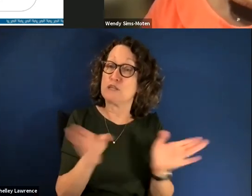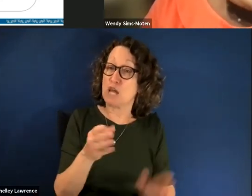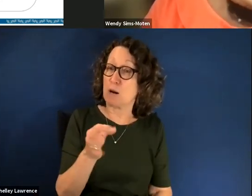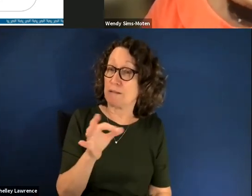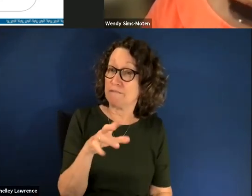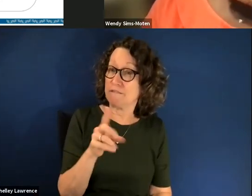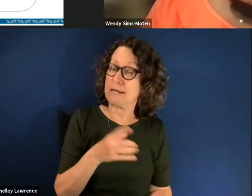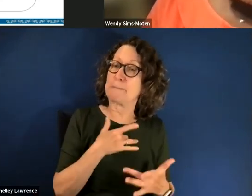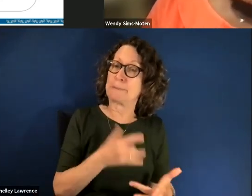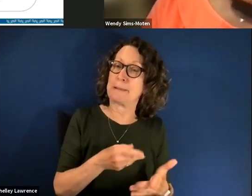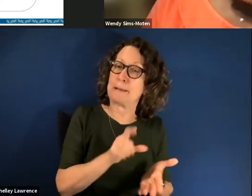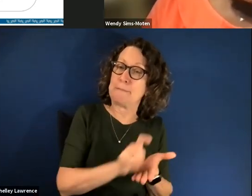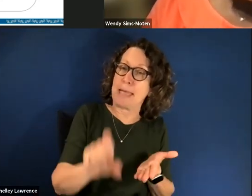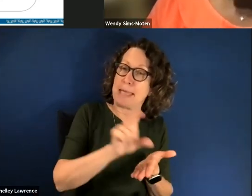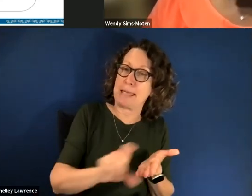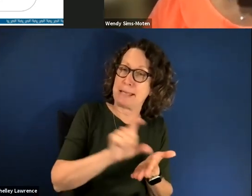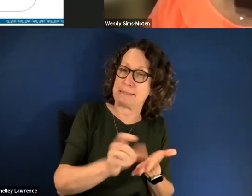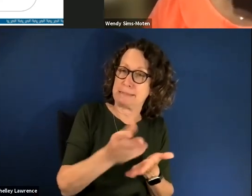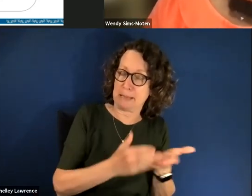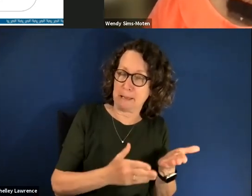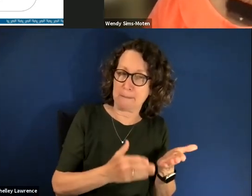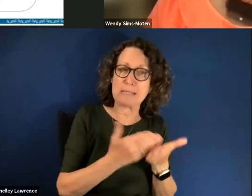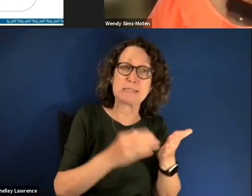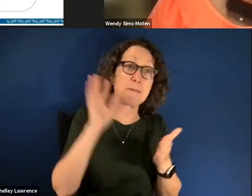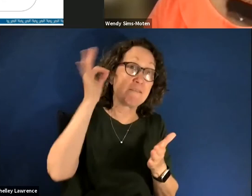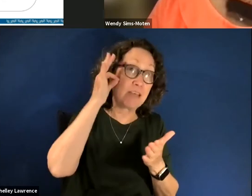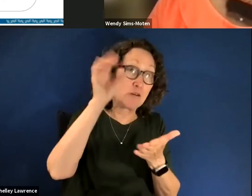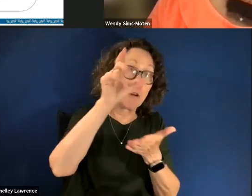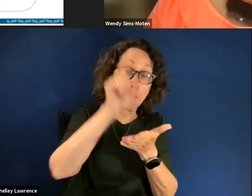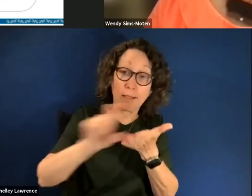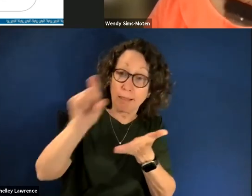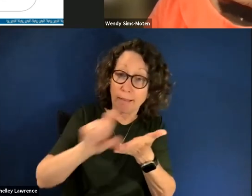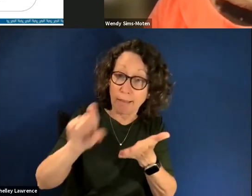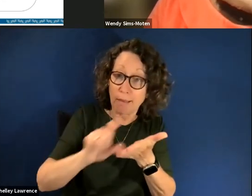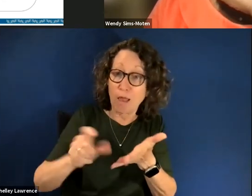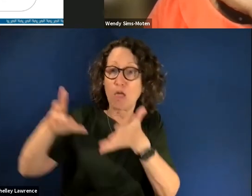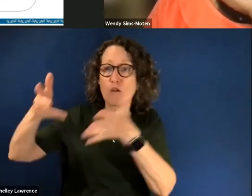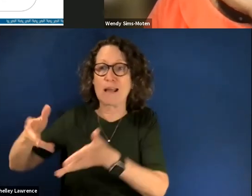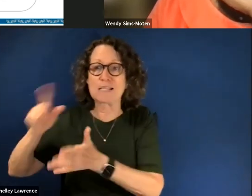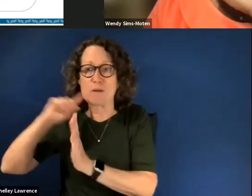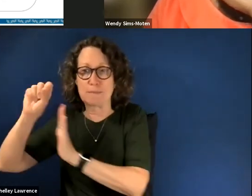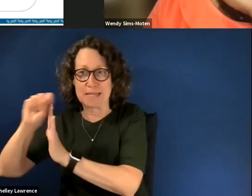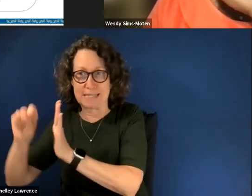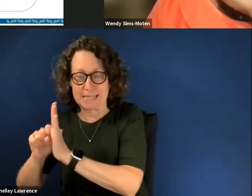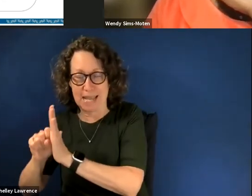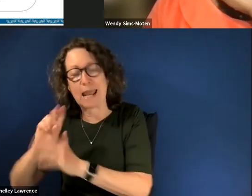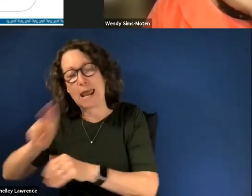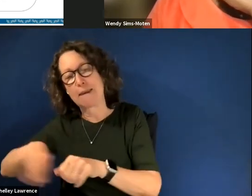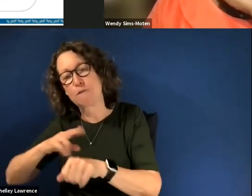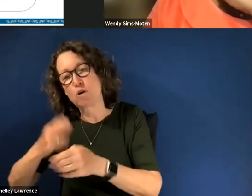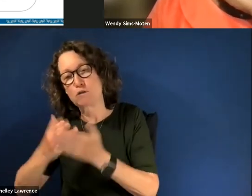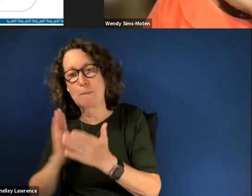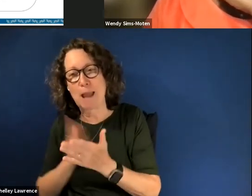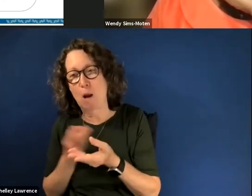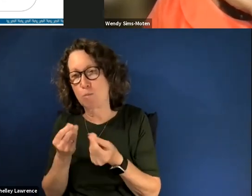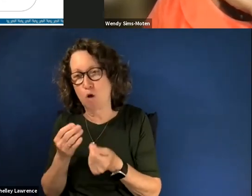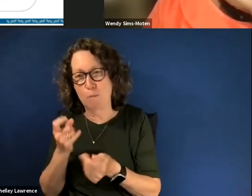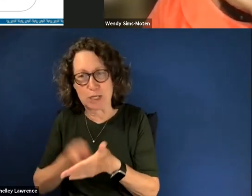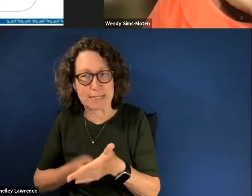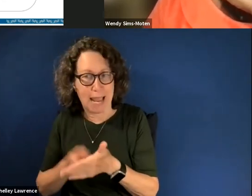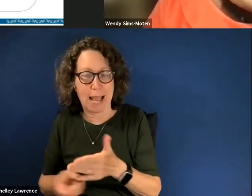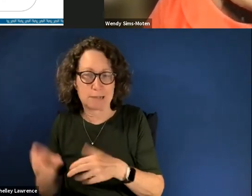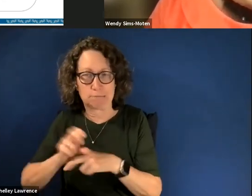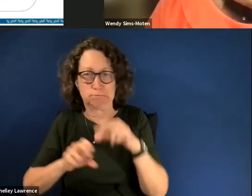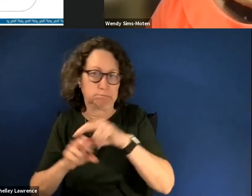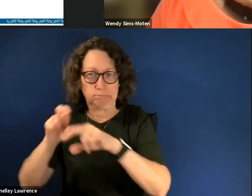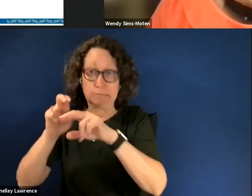special education. We receive some funding from the federal government and the rest from the state, and then of course some from our property taxes.